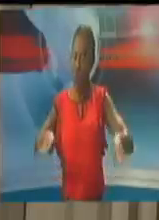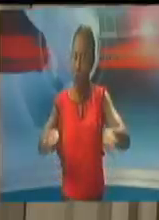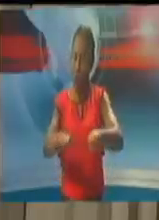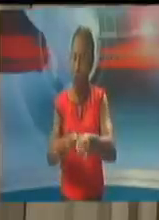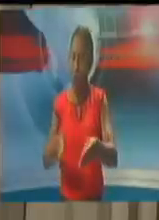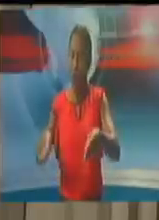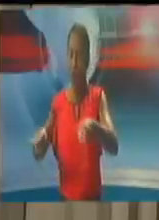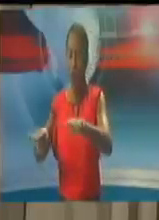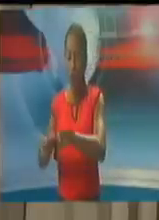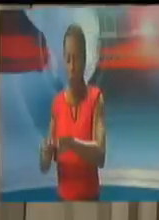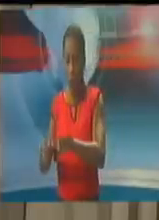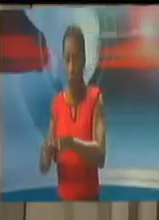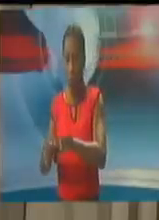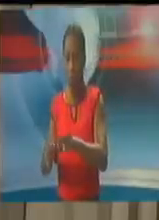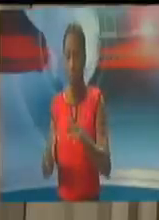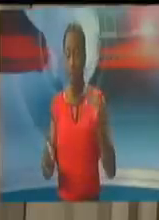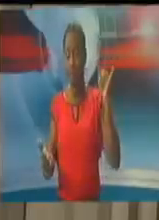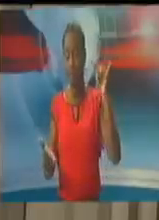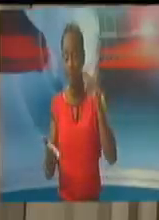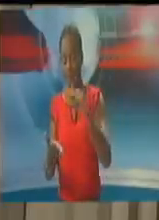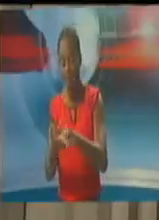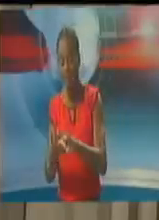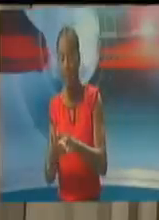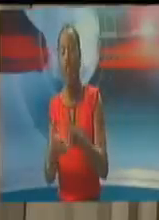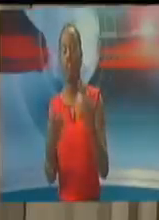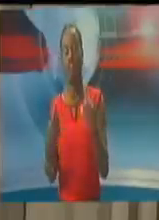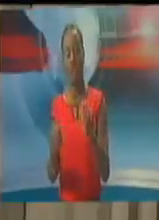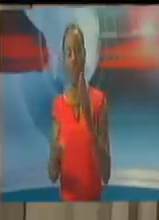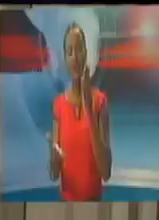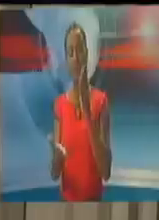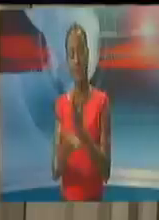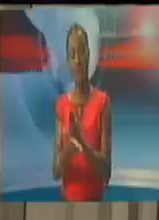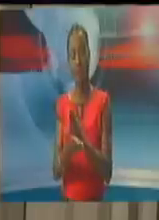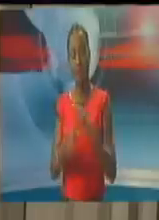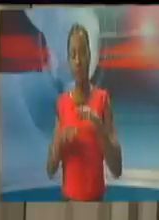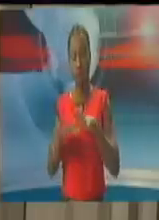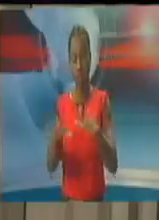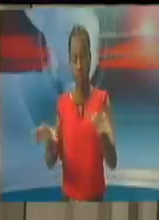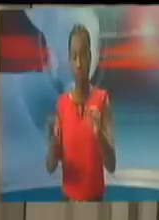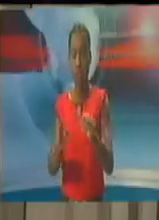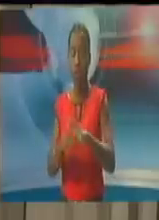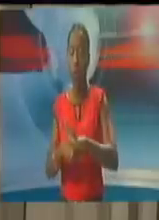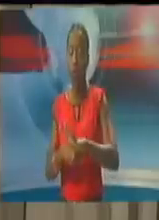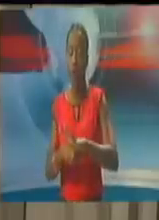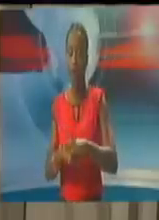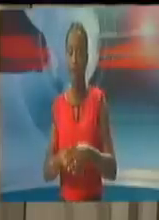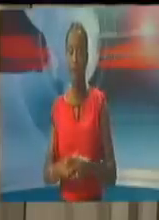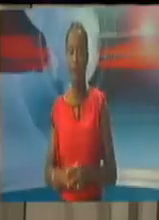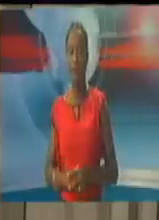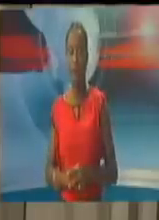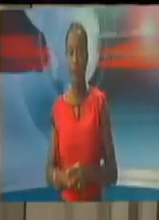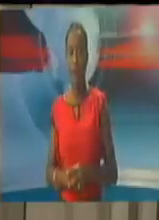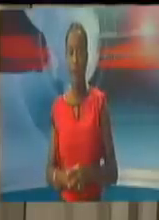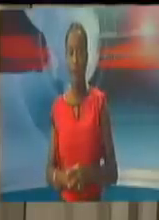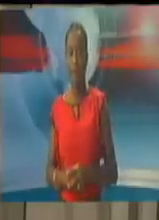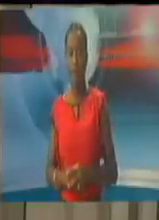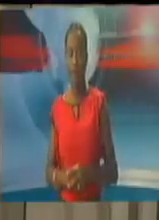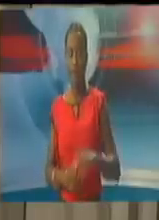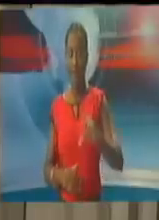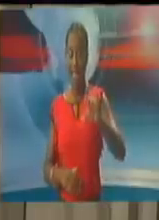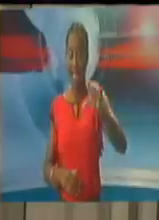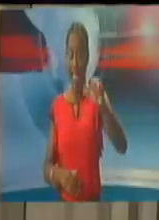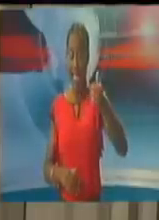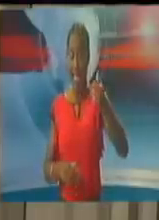very understandable measure to try and stop that importation. Any breaking of our borders at this